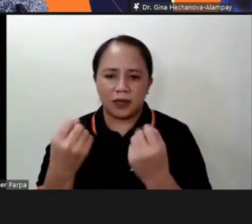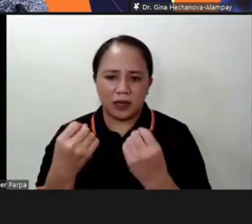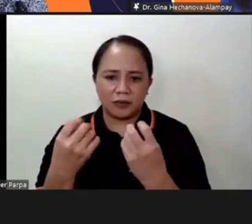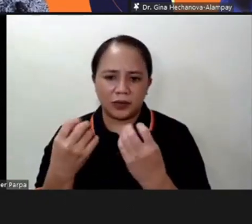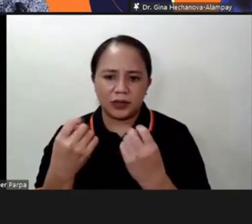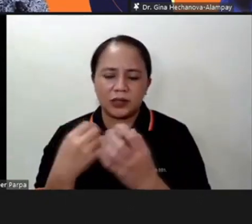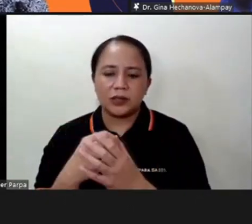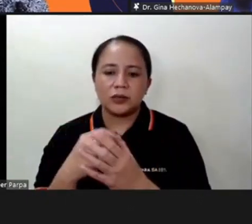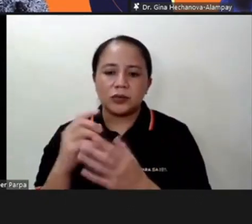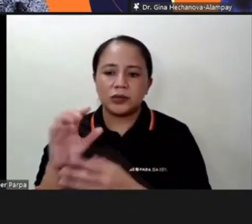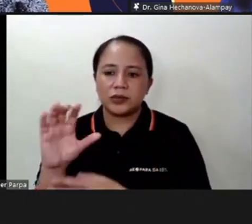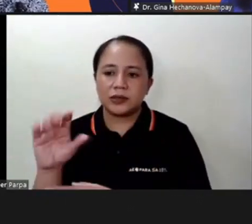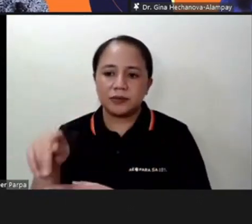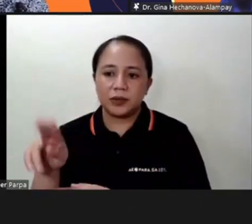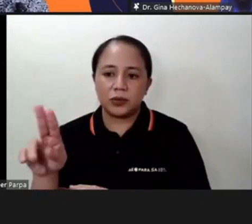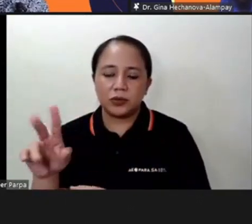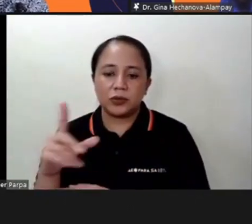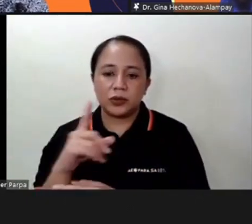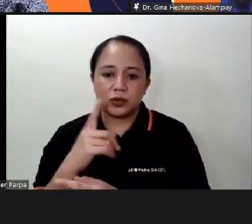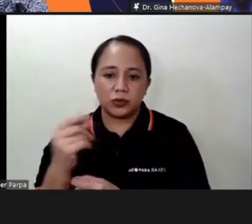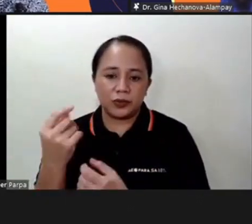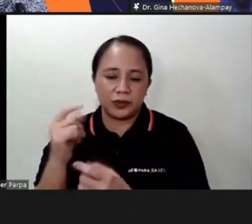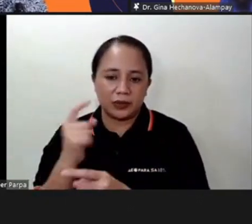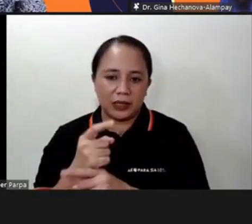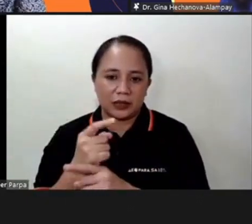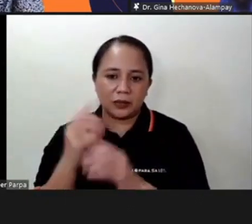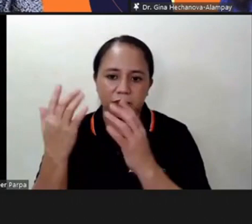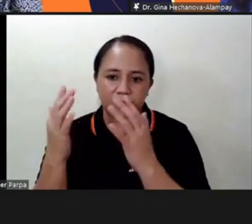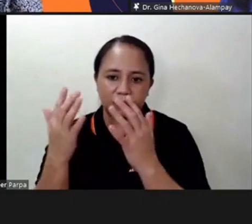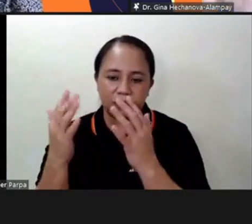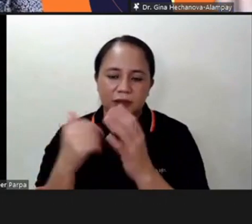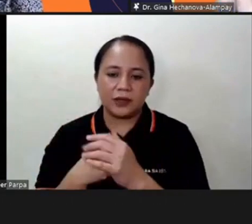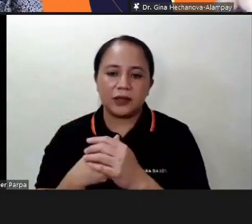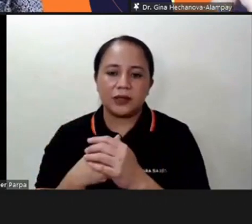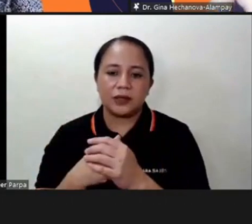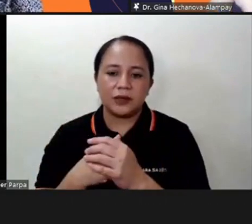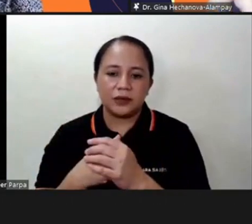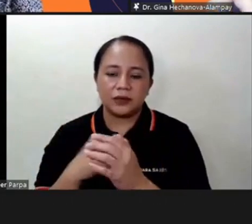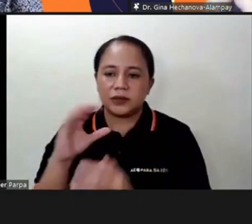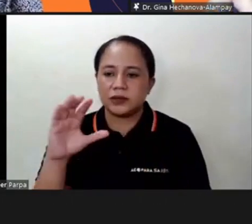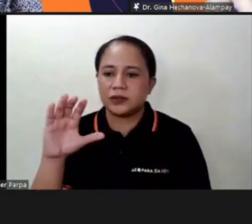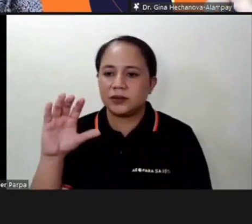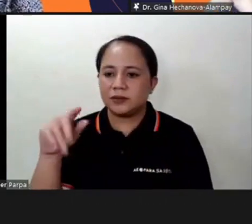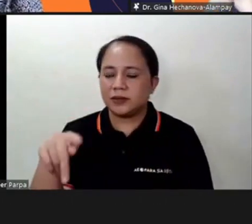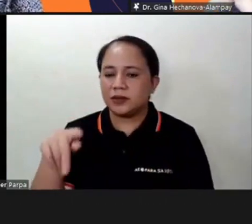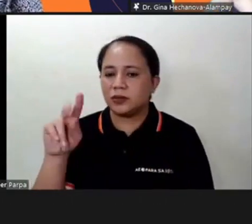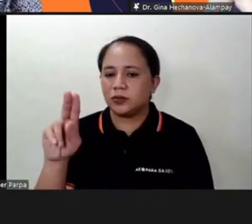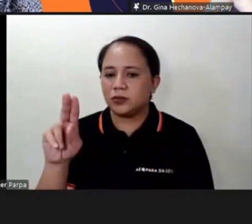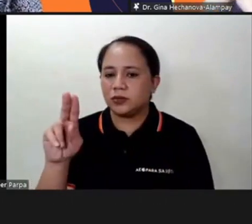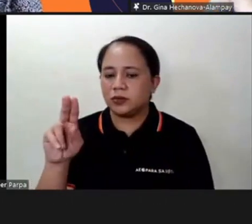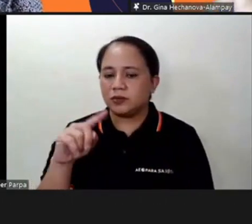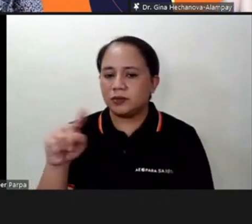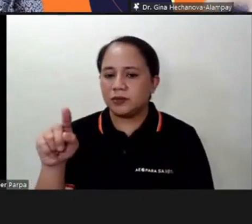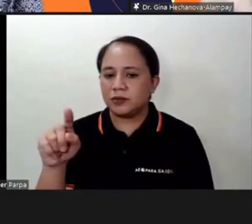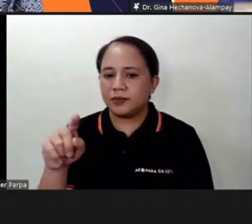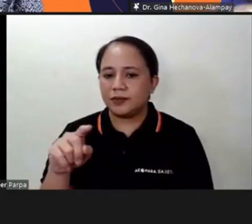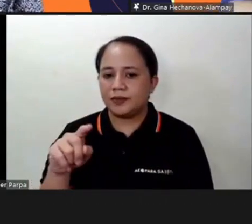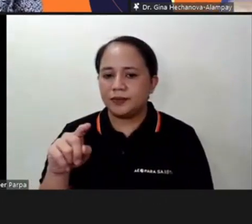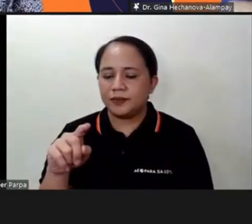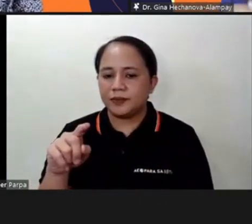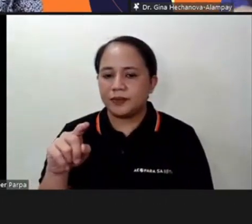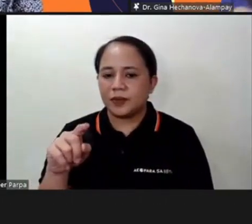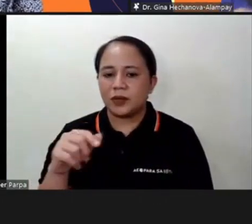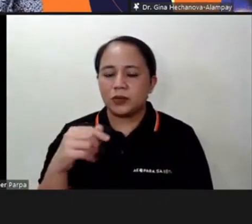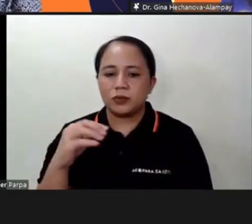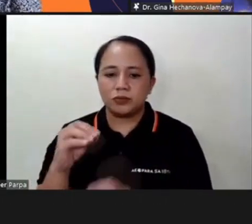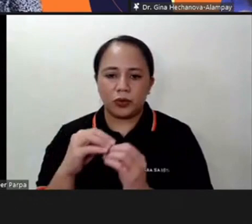CPU that we did right. And palakpak for CPU. But there's